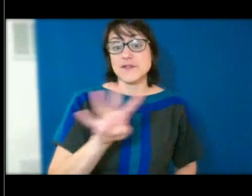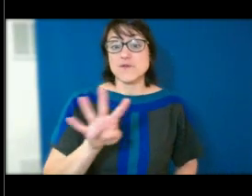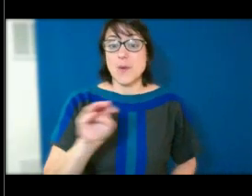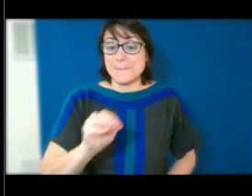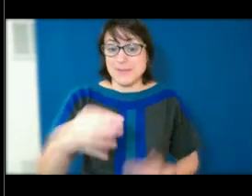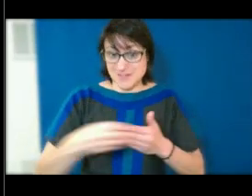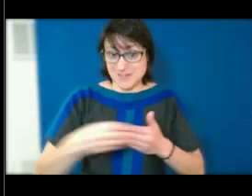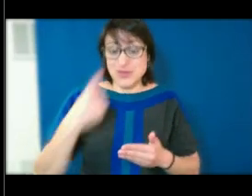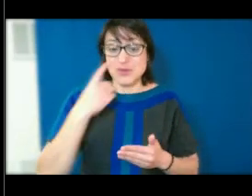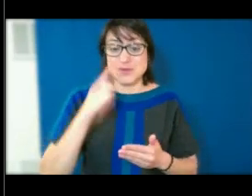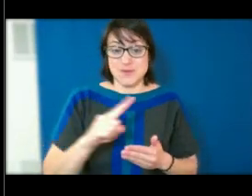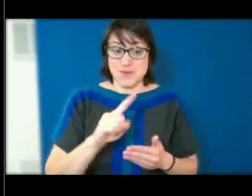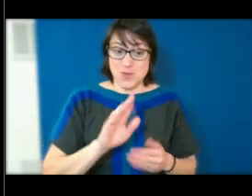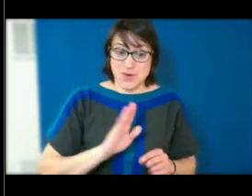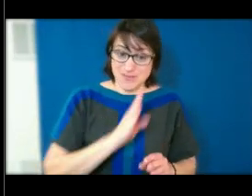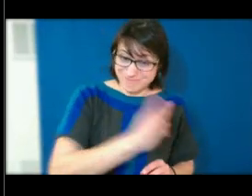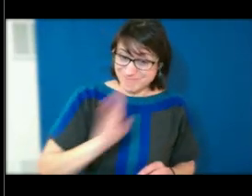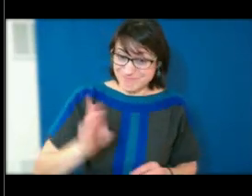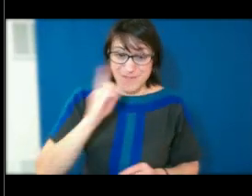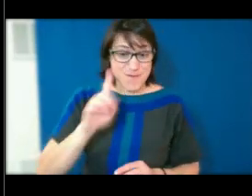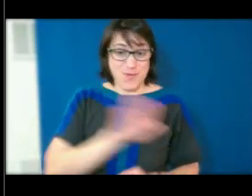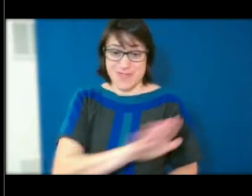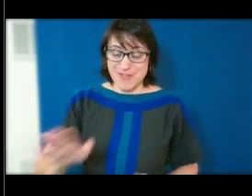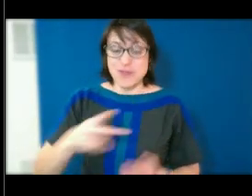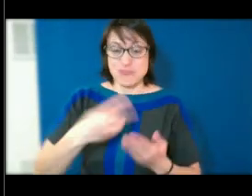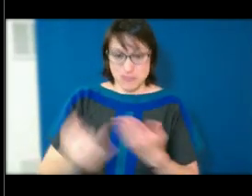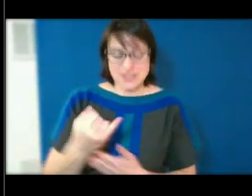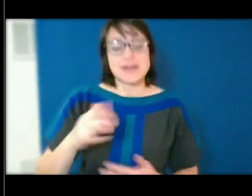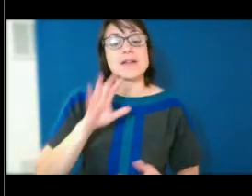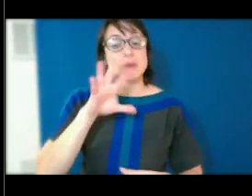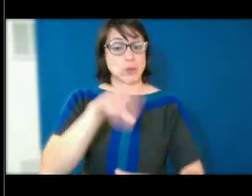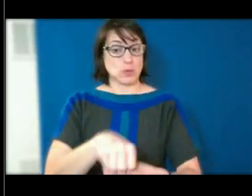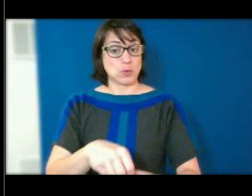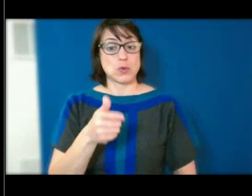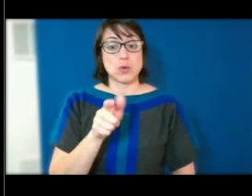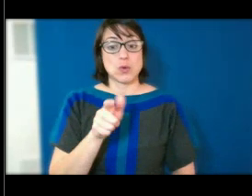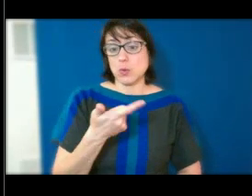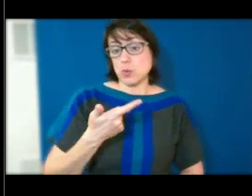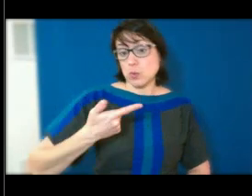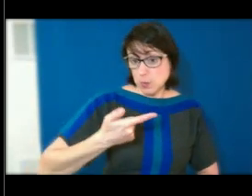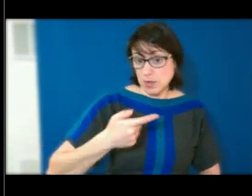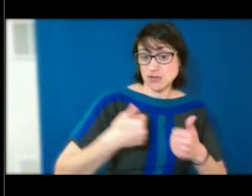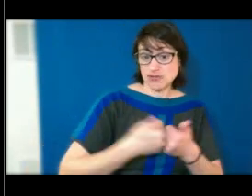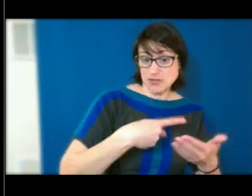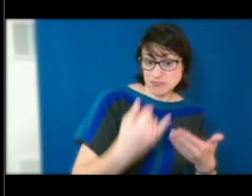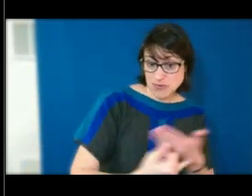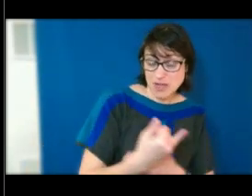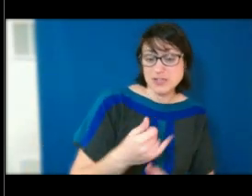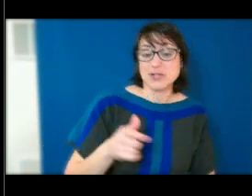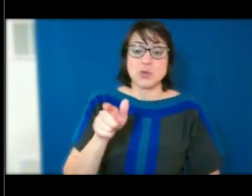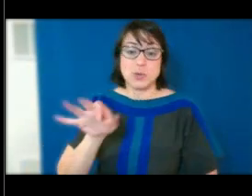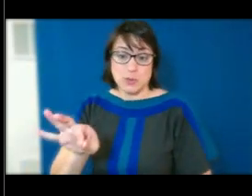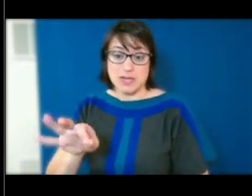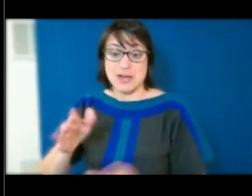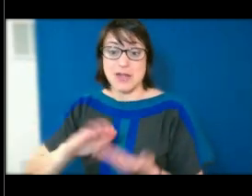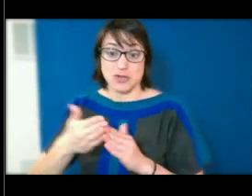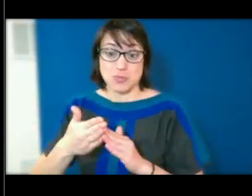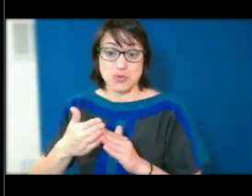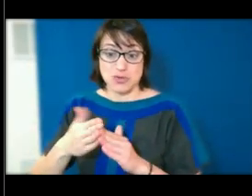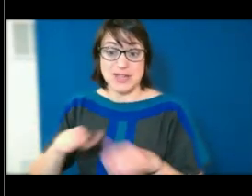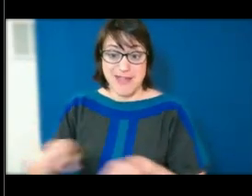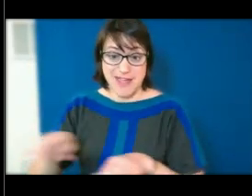challenge projects and 29 community action coalitions projects, but even with all of that money, we still were not able to meet